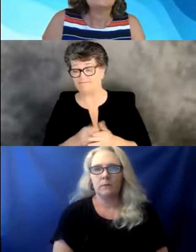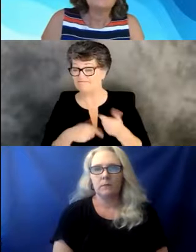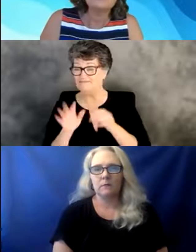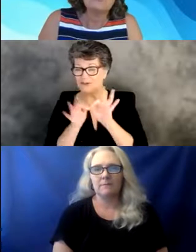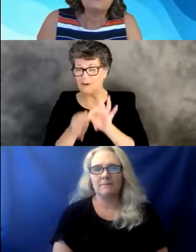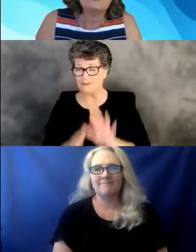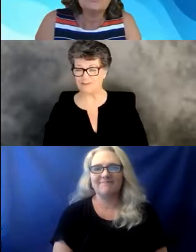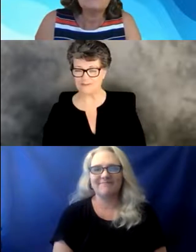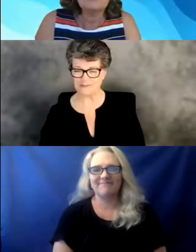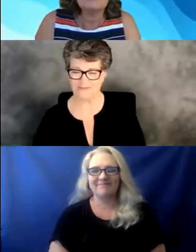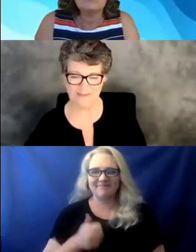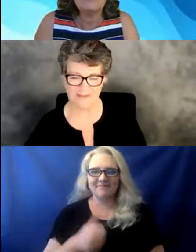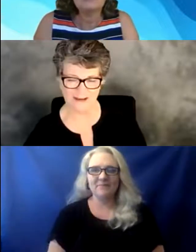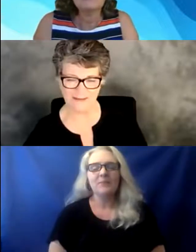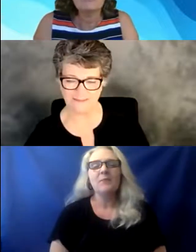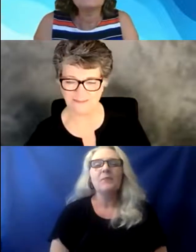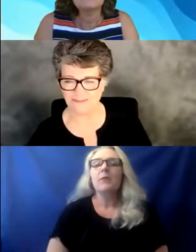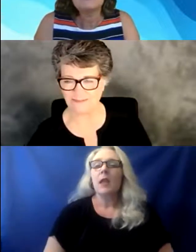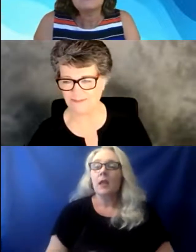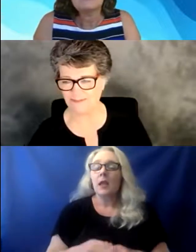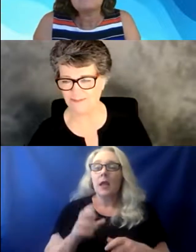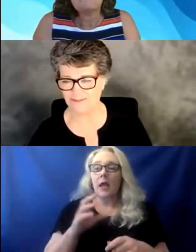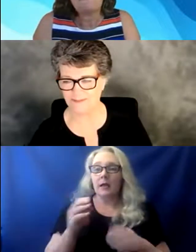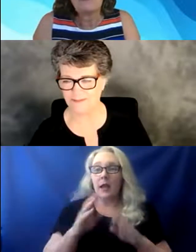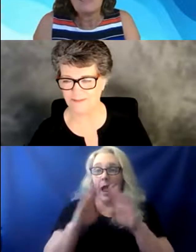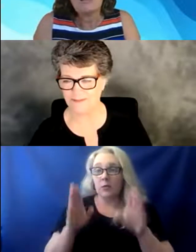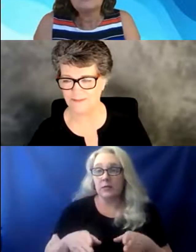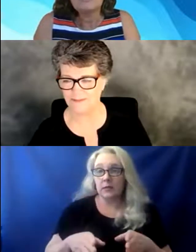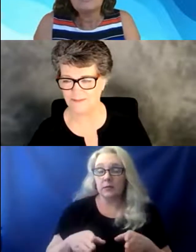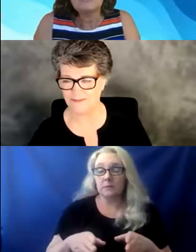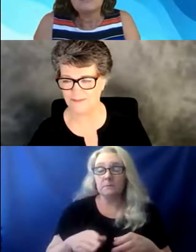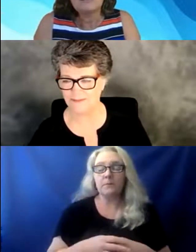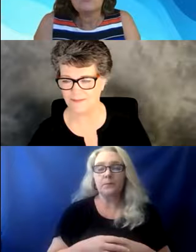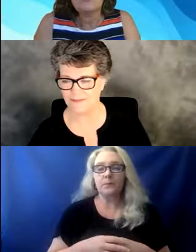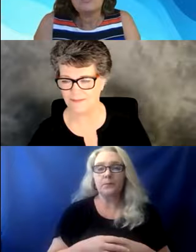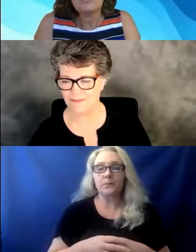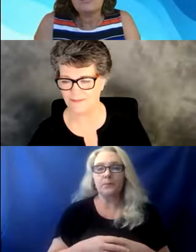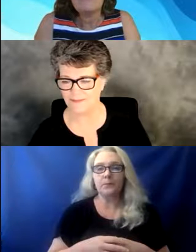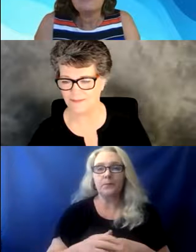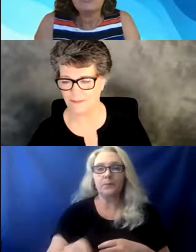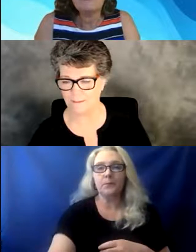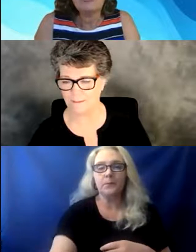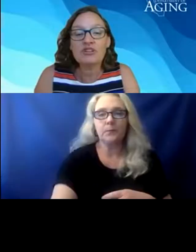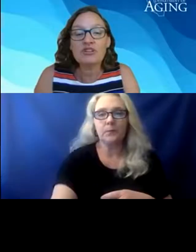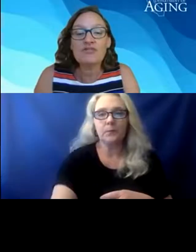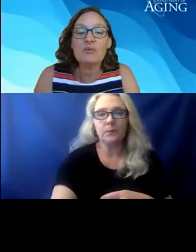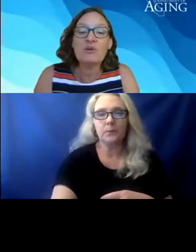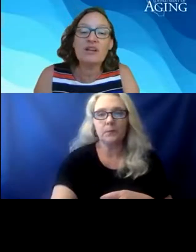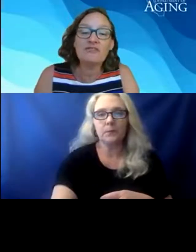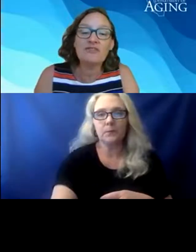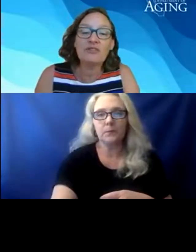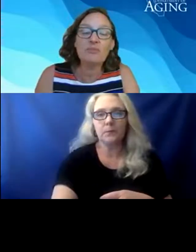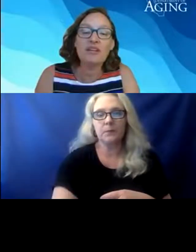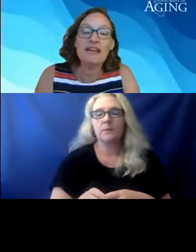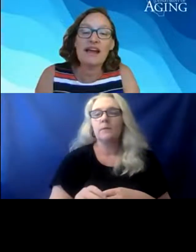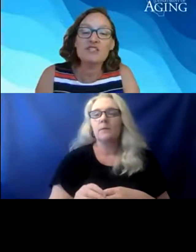And then housing, I would be remiss if I didn't finish with housing. Housing, we have been very fortunate that we went